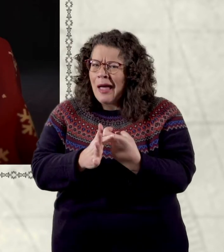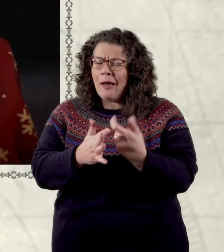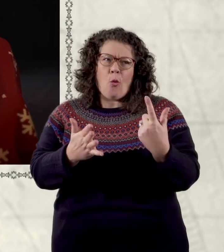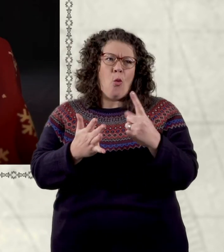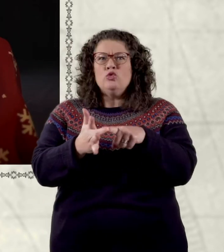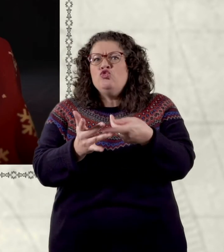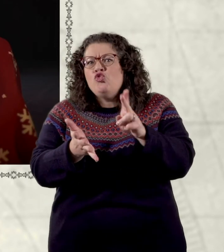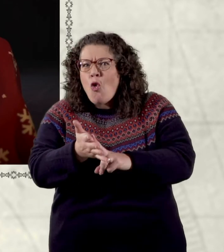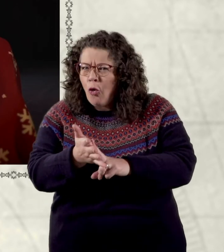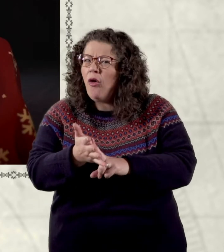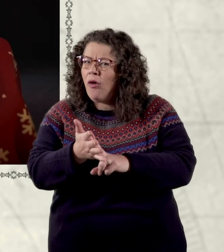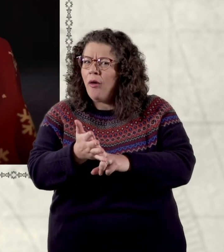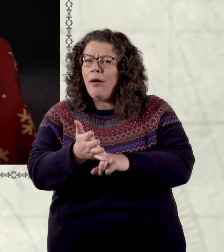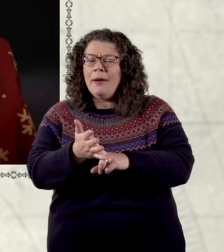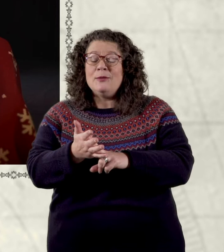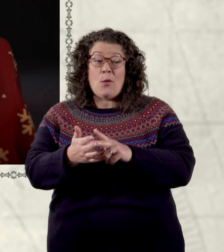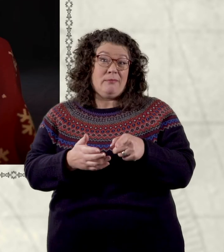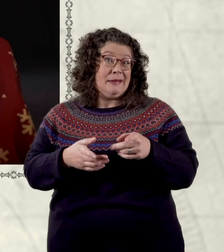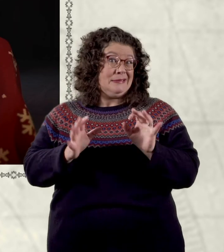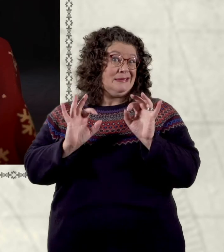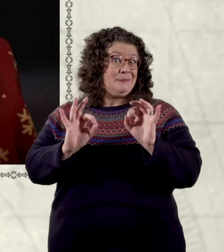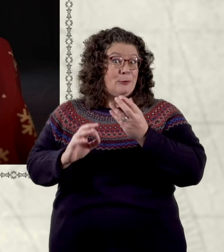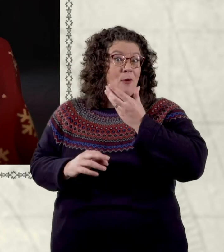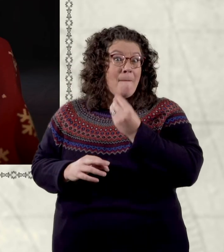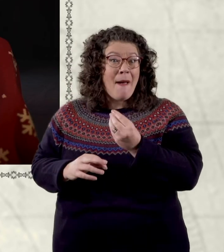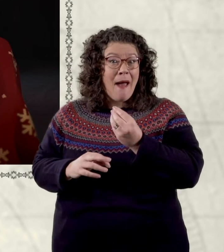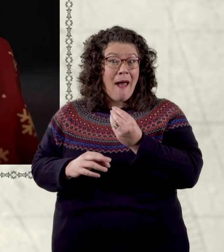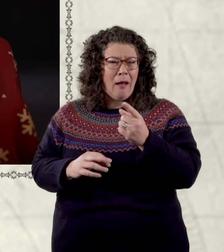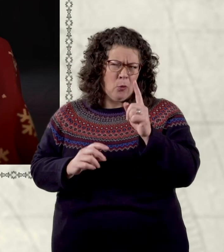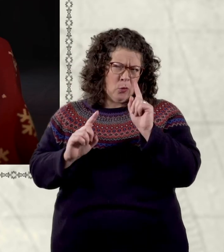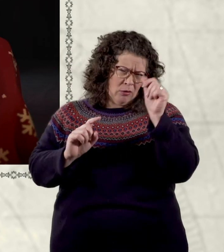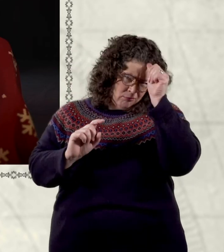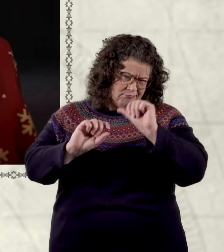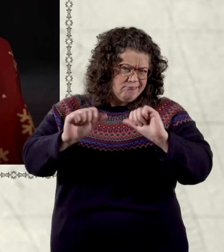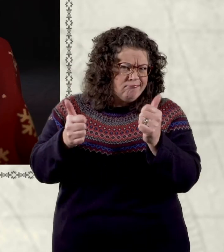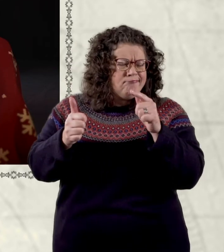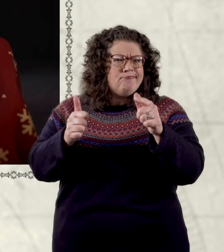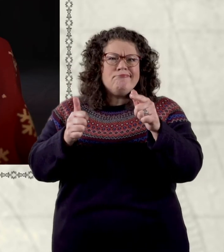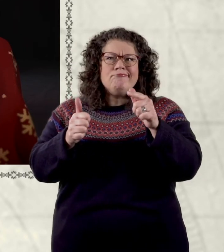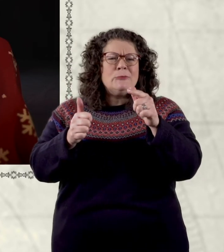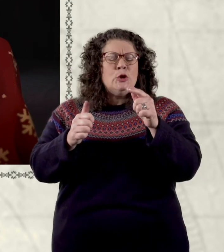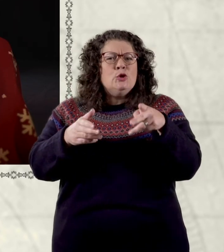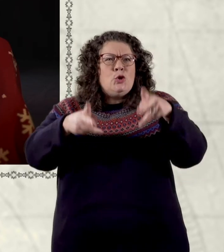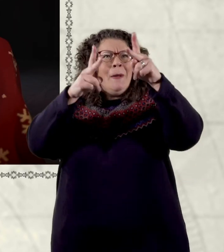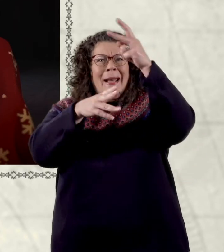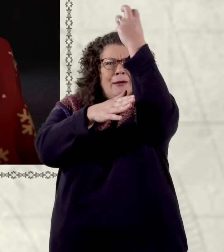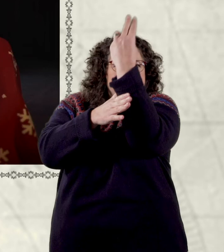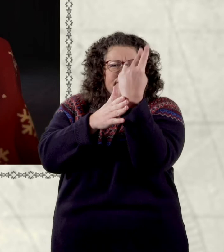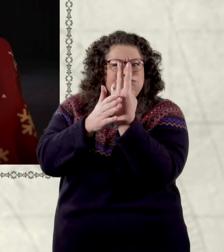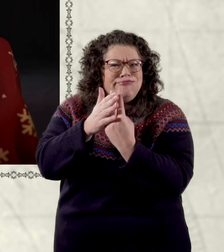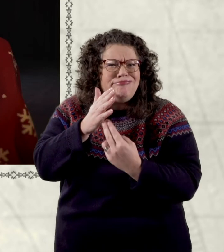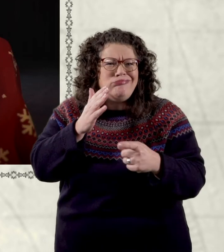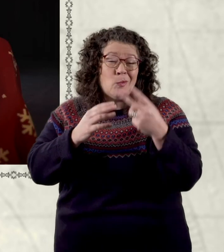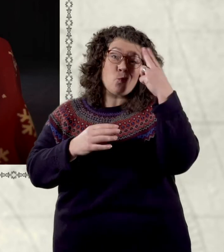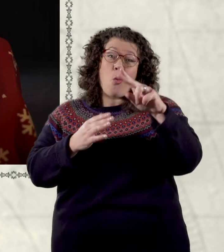other. And this special man, who was known for coming down the chimney, was called John